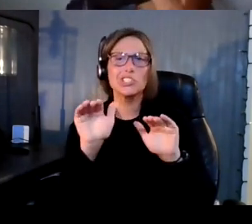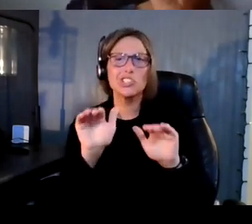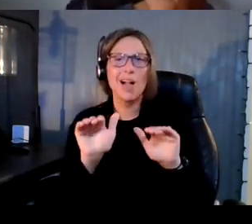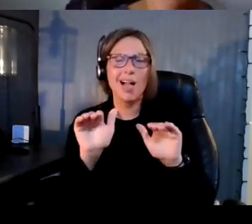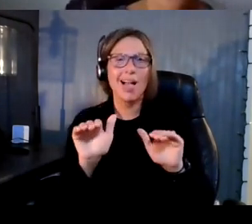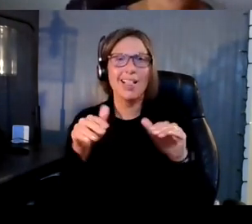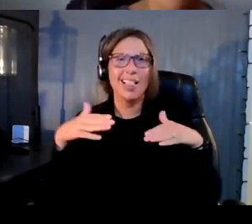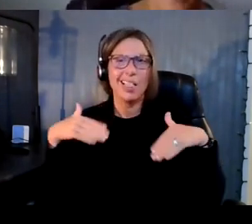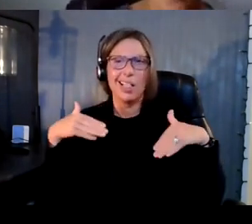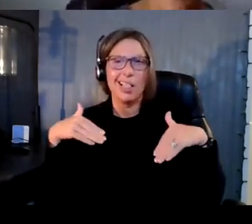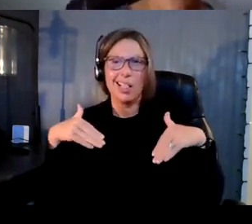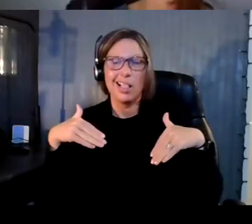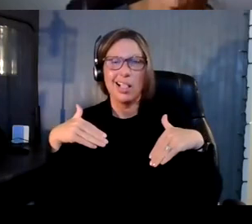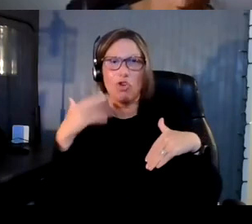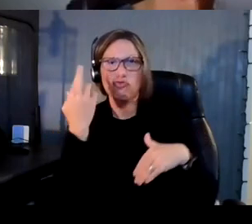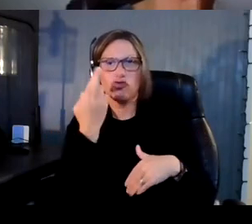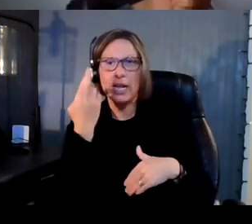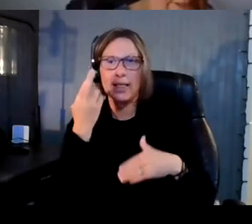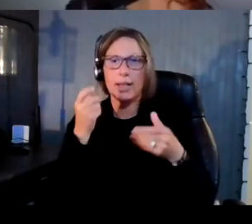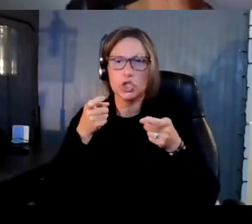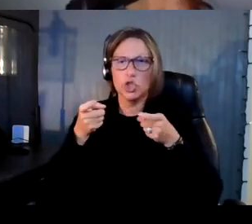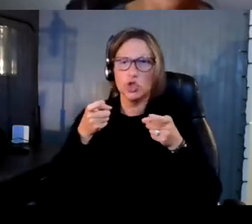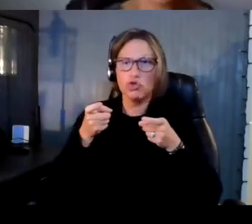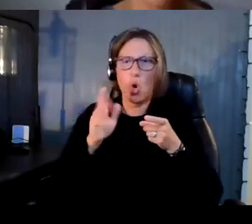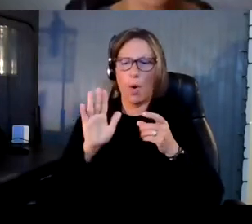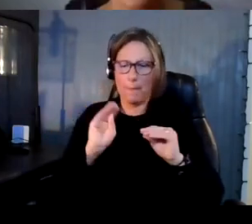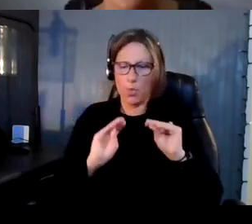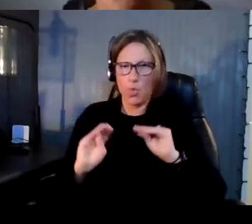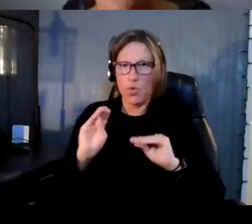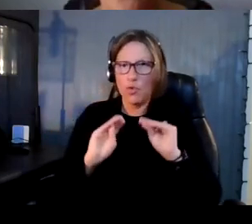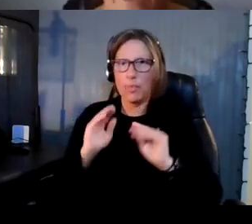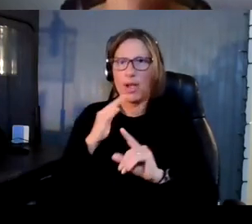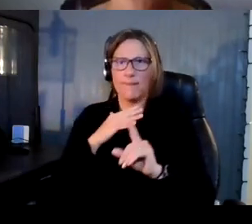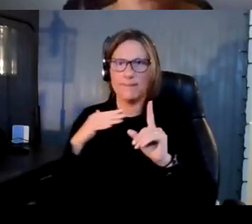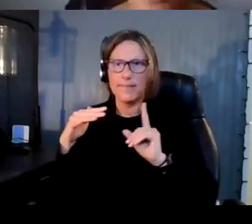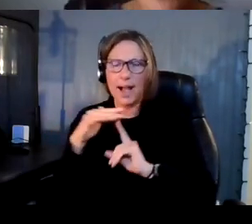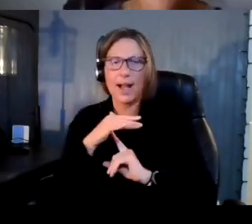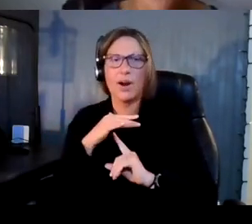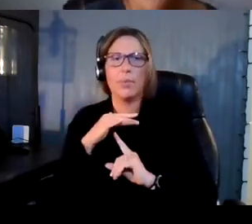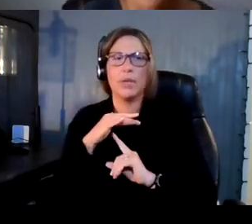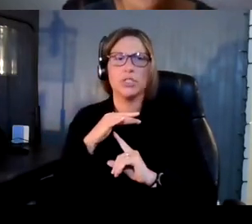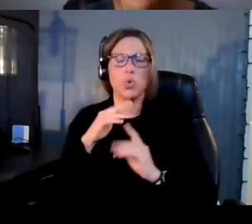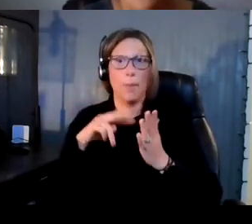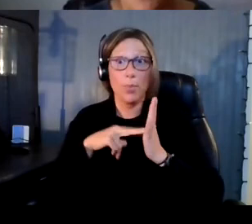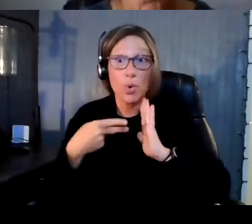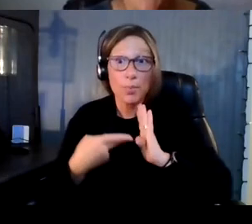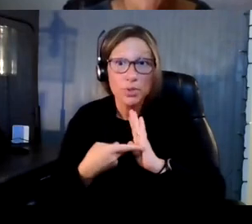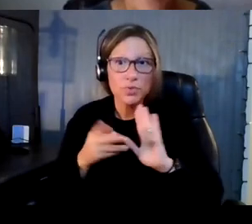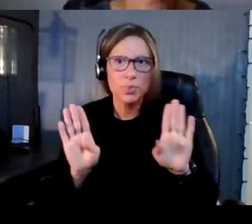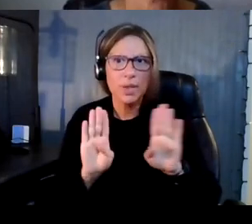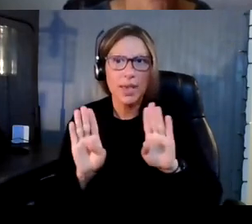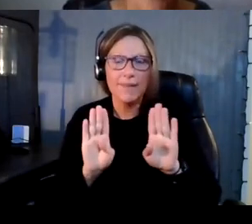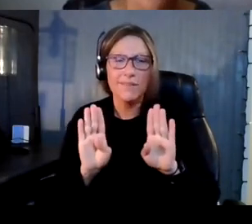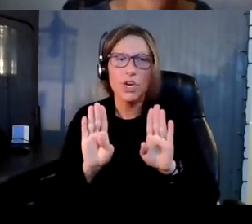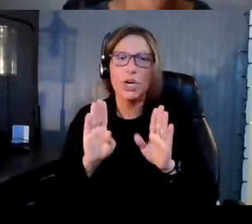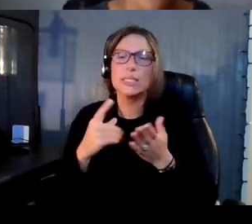their movements or their environment, or that something is purposeful in their behavior. So sometimes it's so